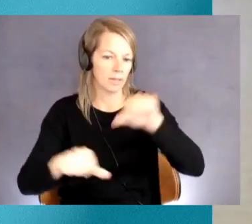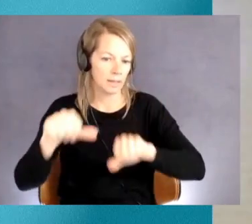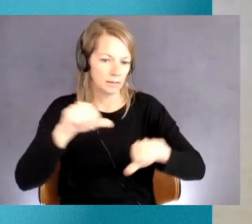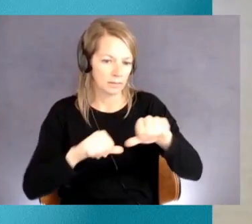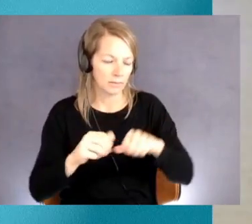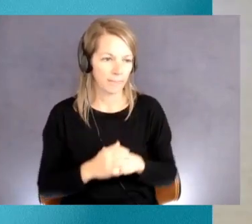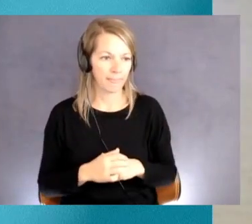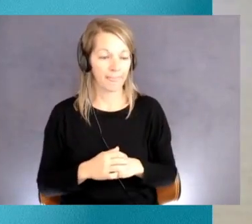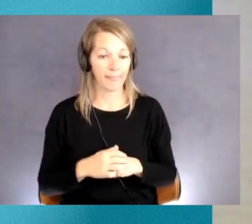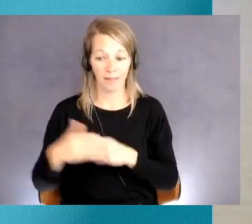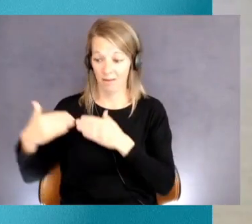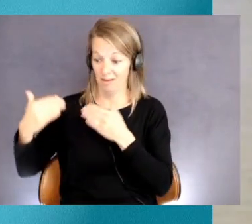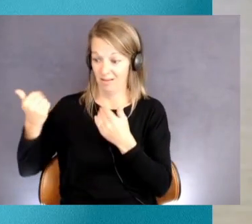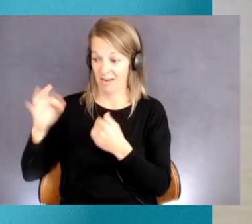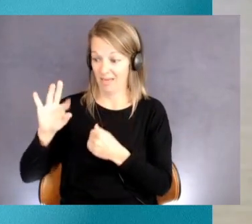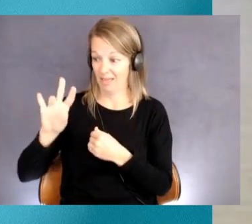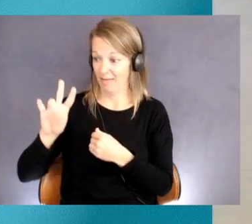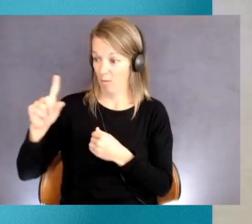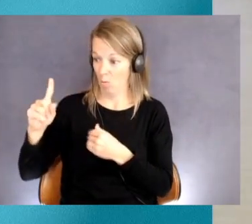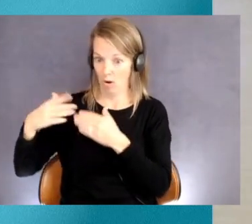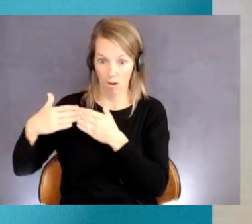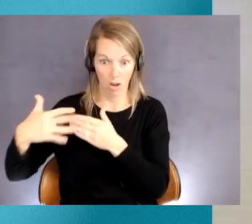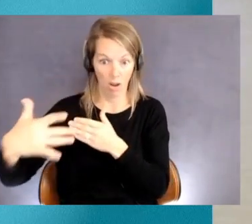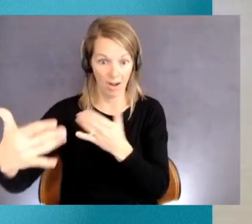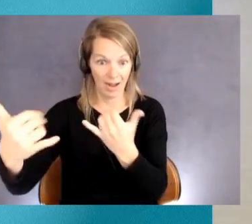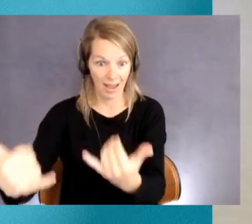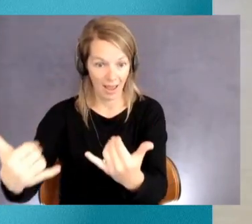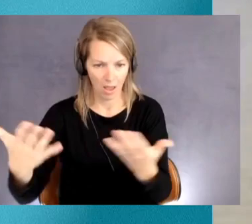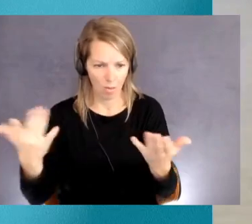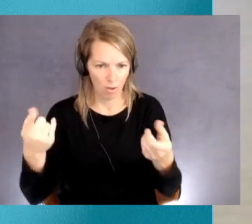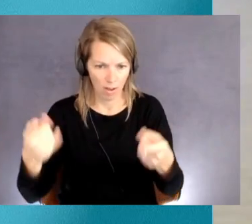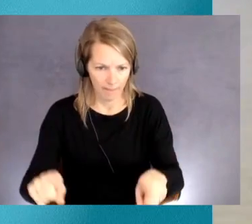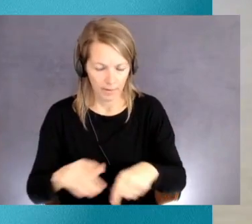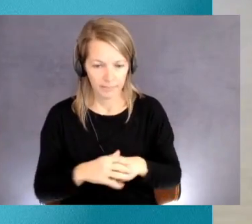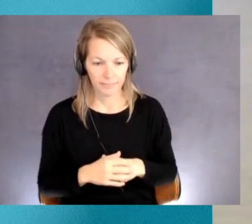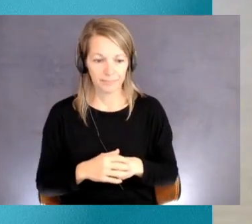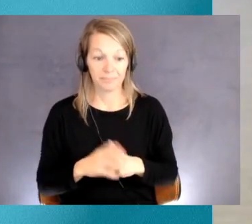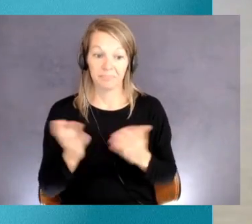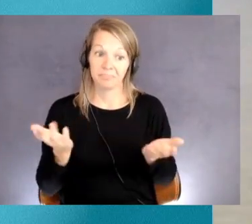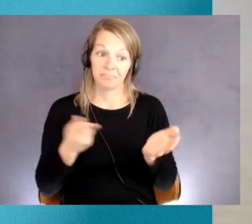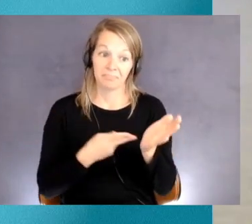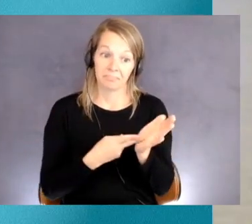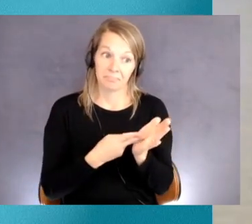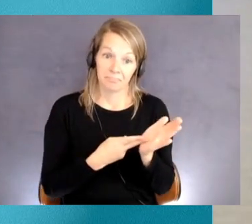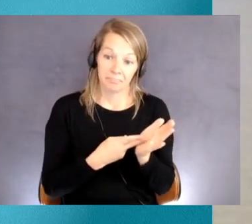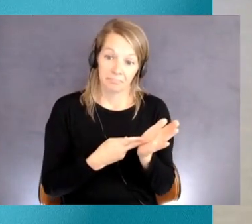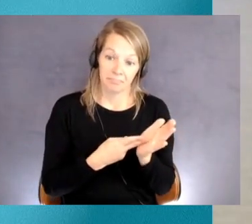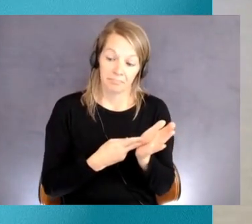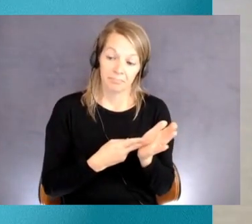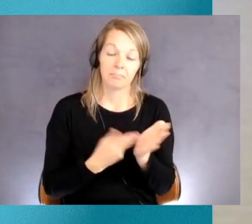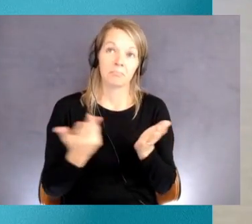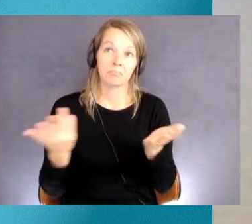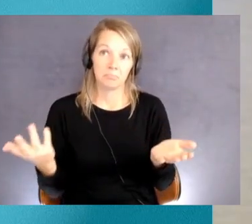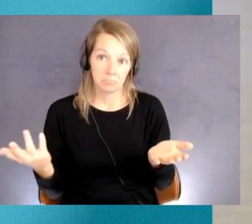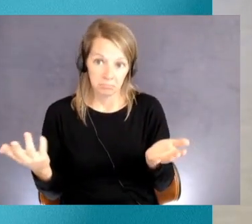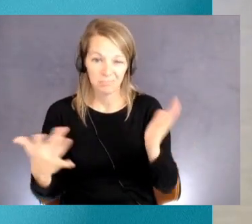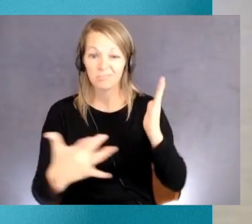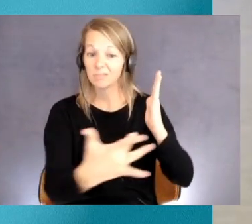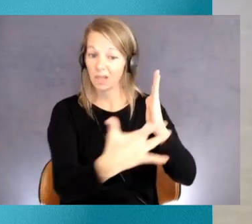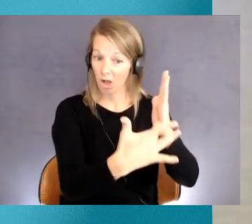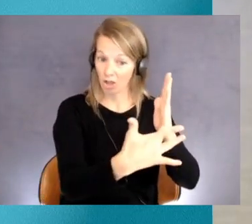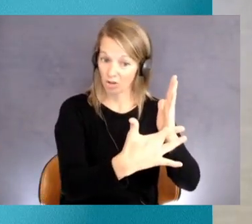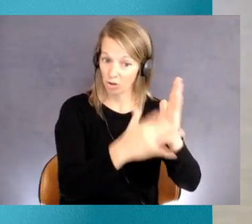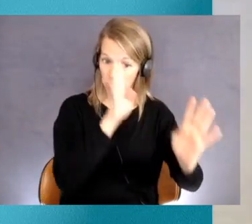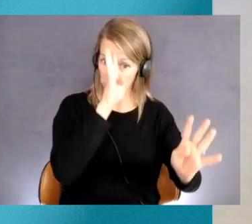What's happened in that time? Well, let's be honest. We've come up with new technologies of how